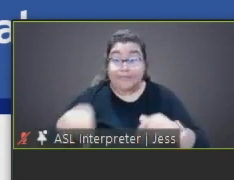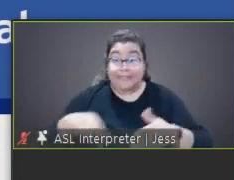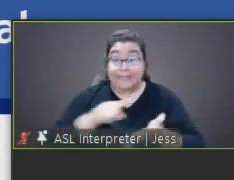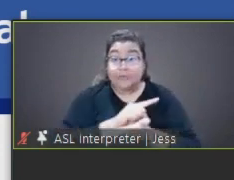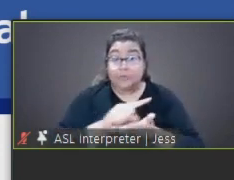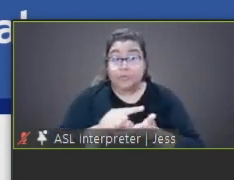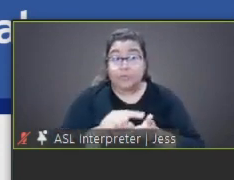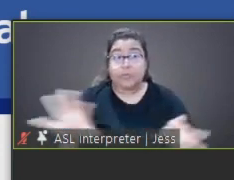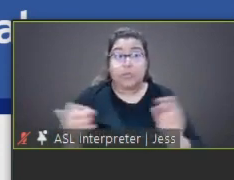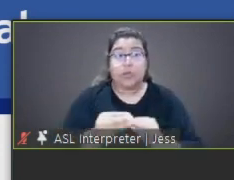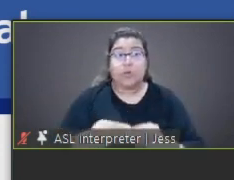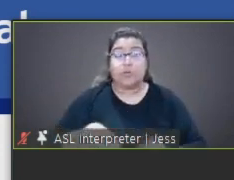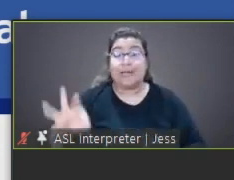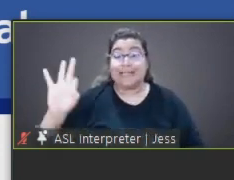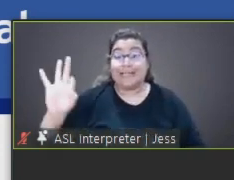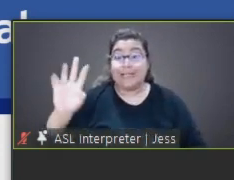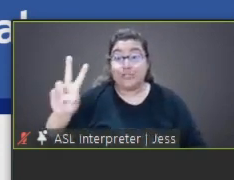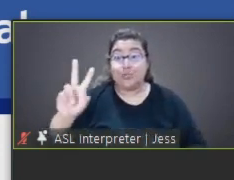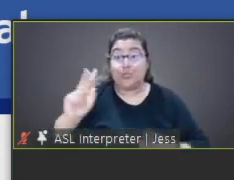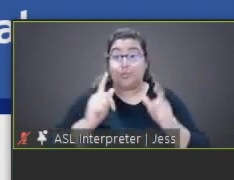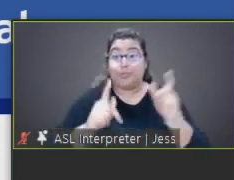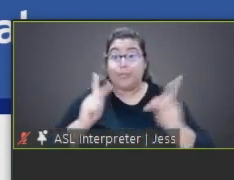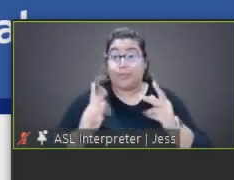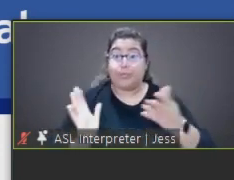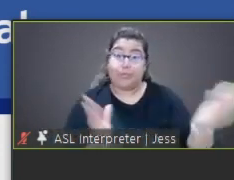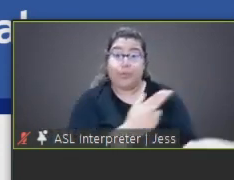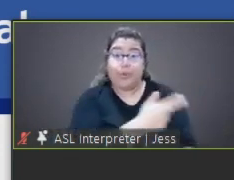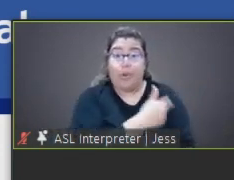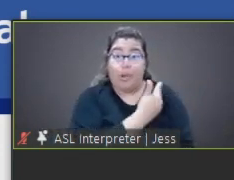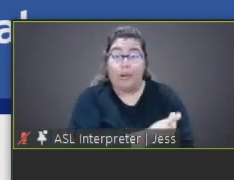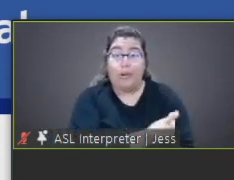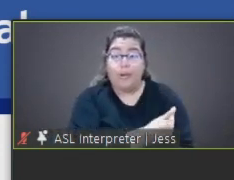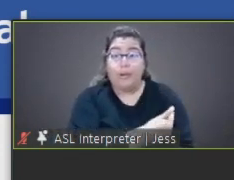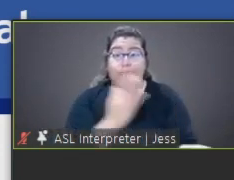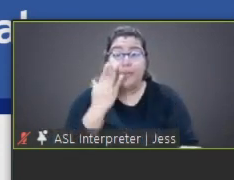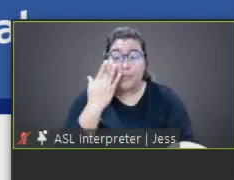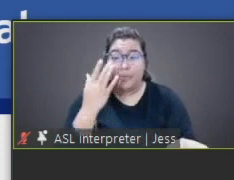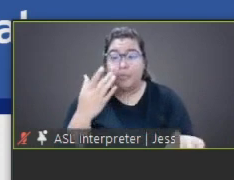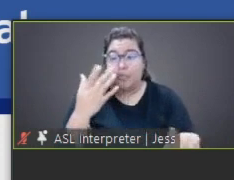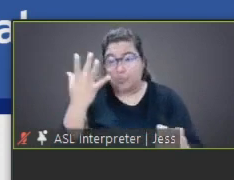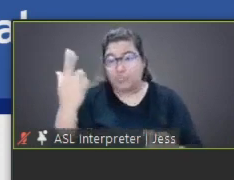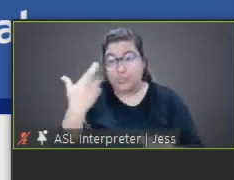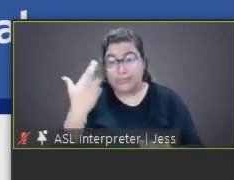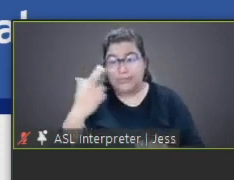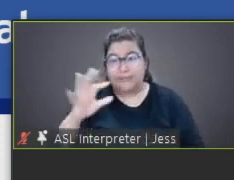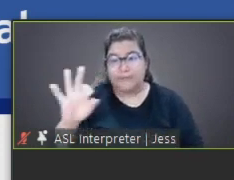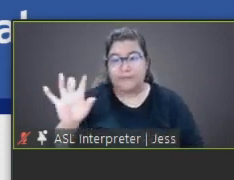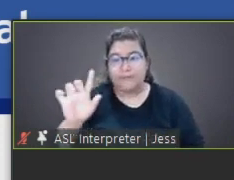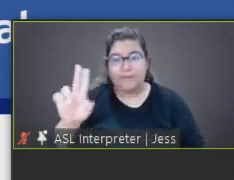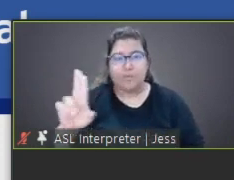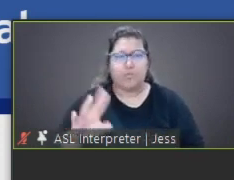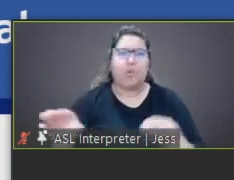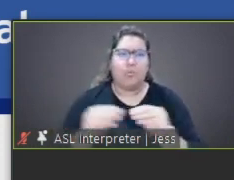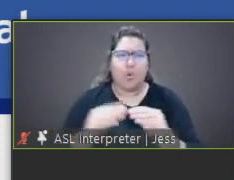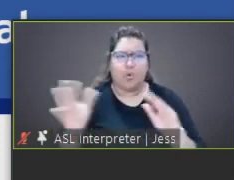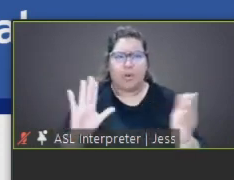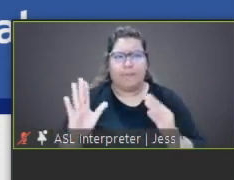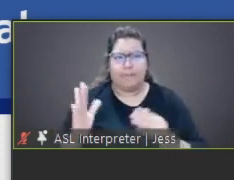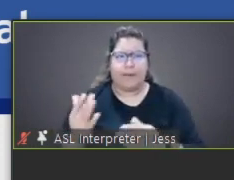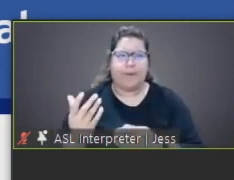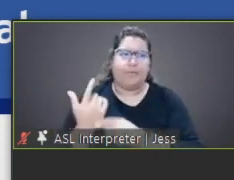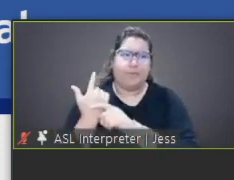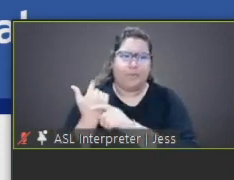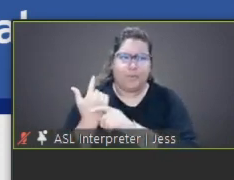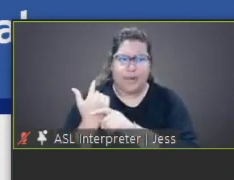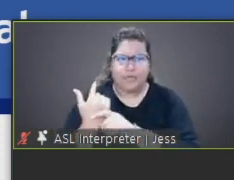had 92 hospitalizations, and that's an increase from 49 last week. So we have seen a bit of a steeper increase in the number of